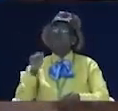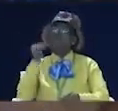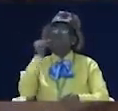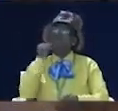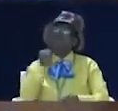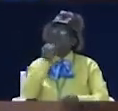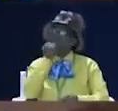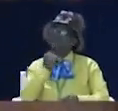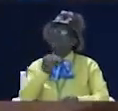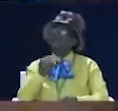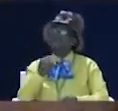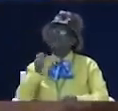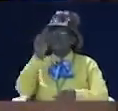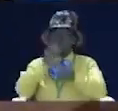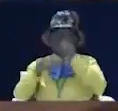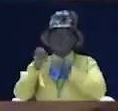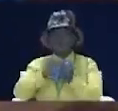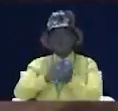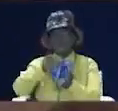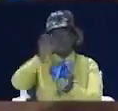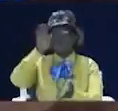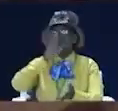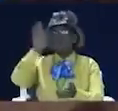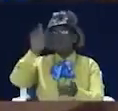Oh, glory be to your holy name.